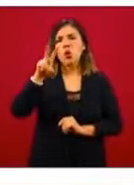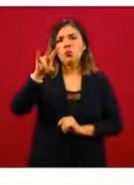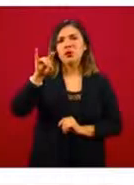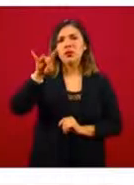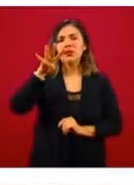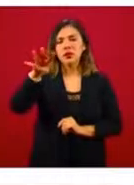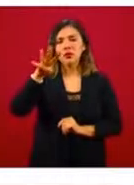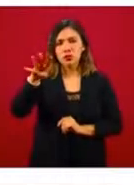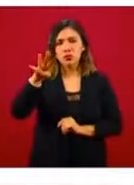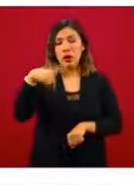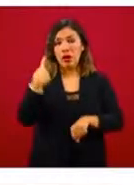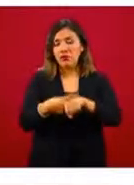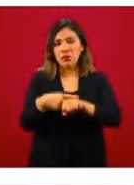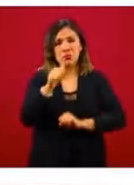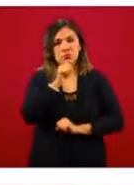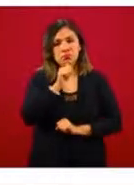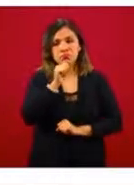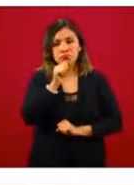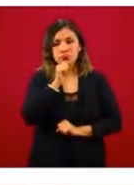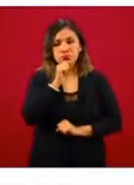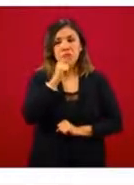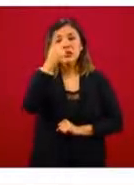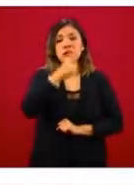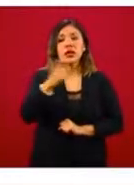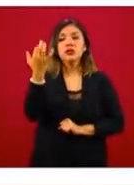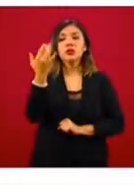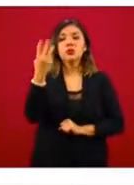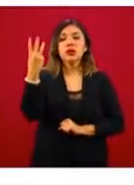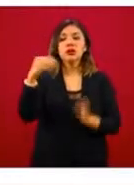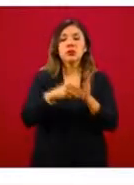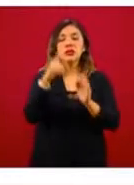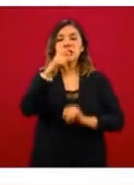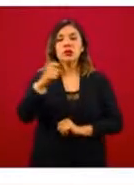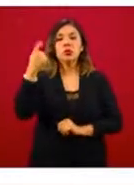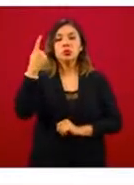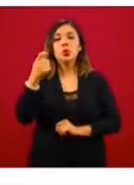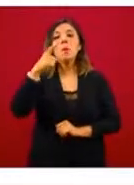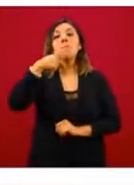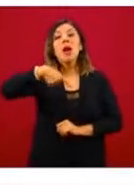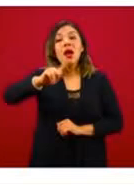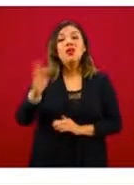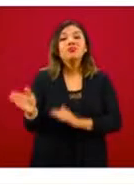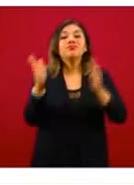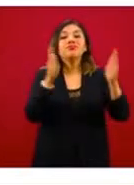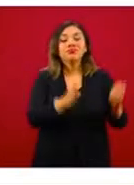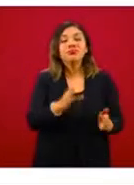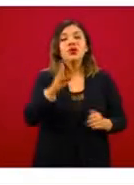153,601 people who tested negative.